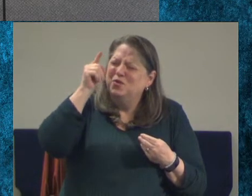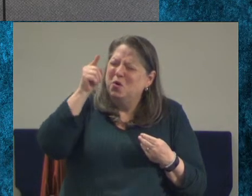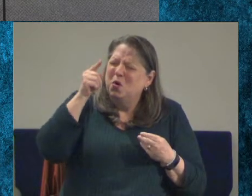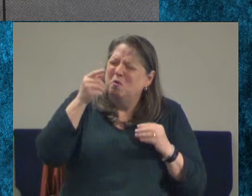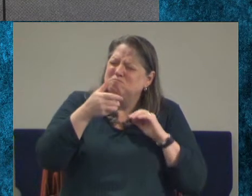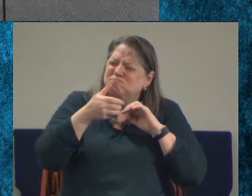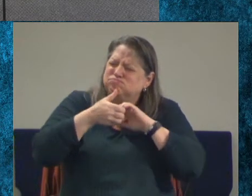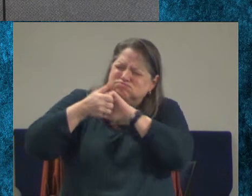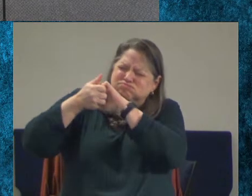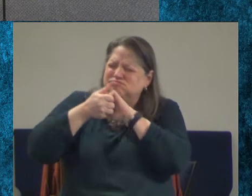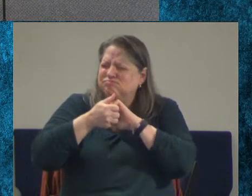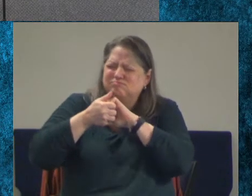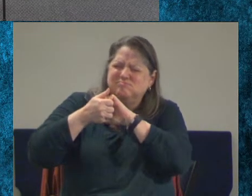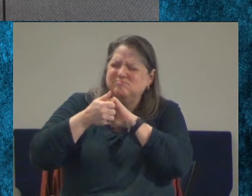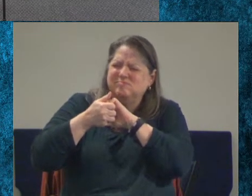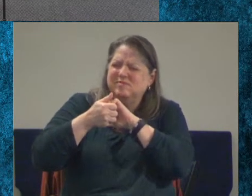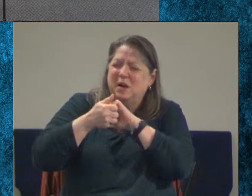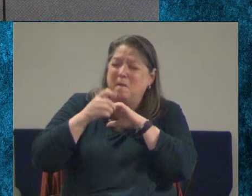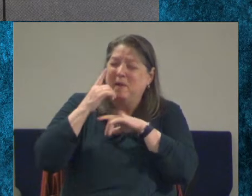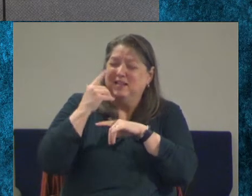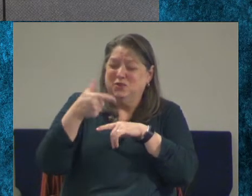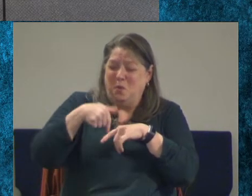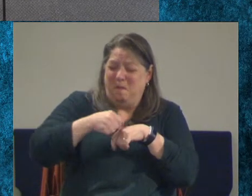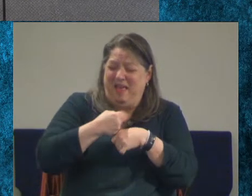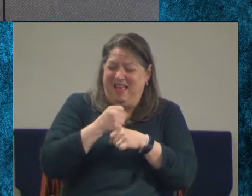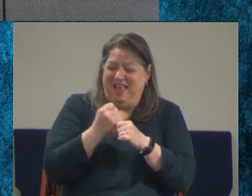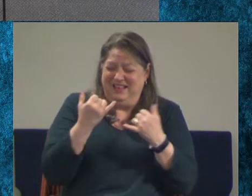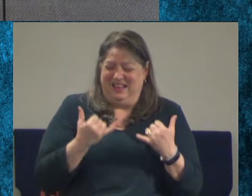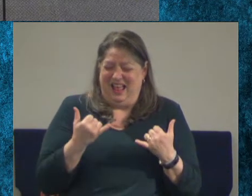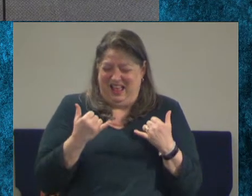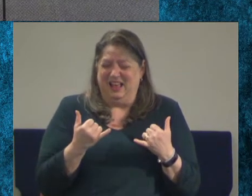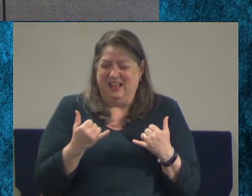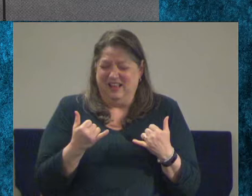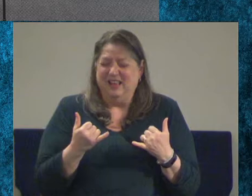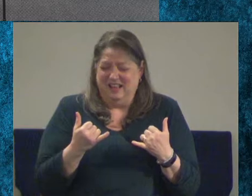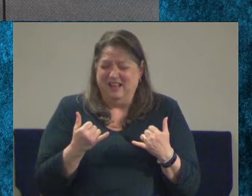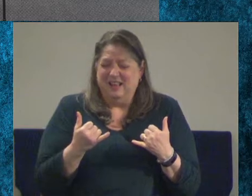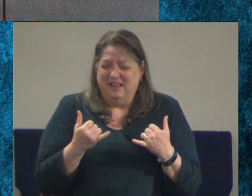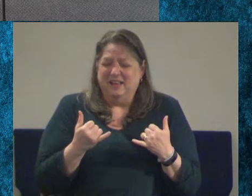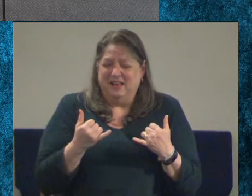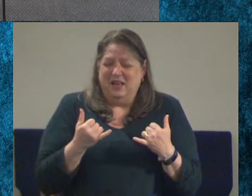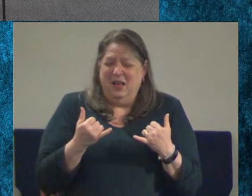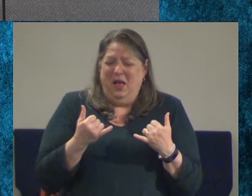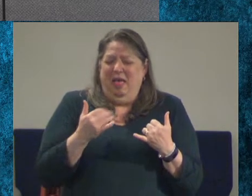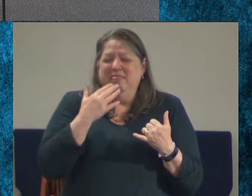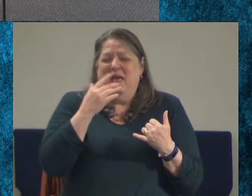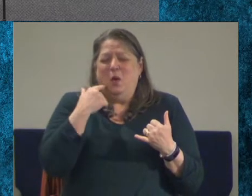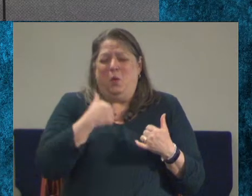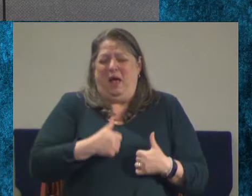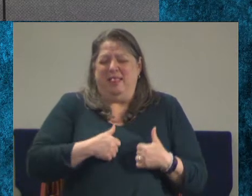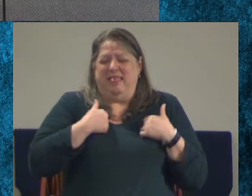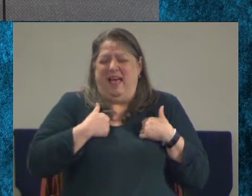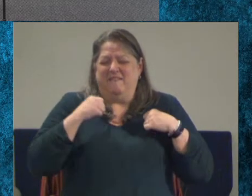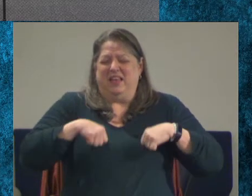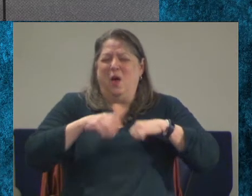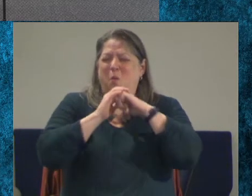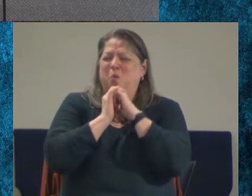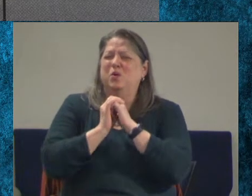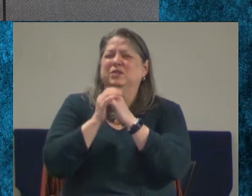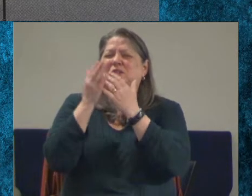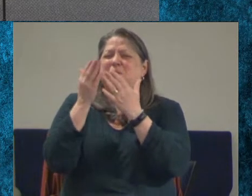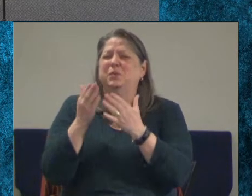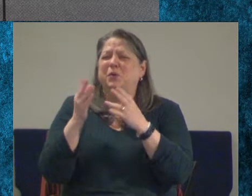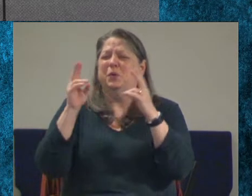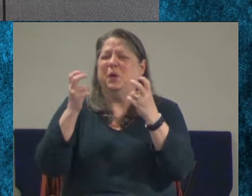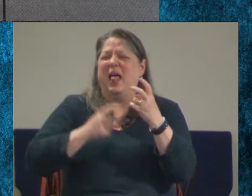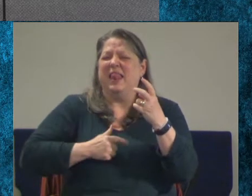day, for this day you have made us to be here and to be alive to worship you, the living God.